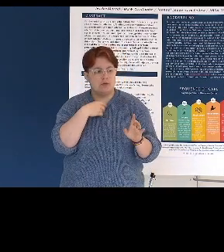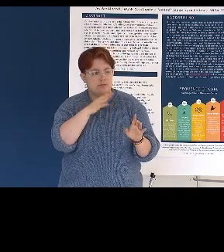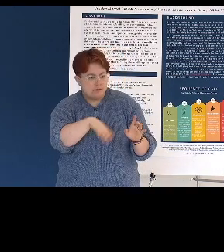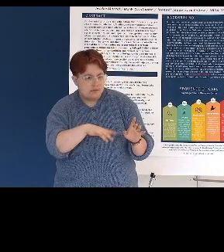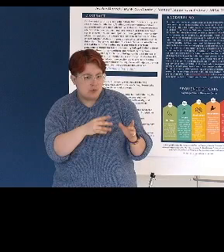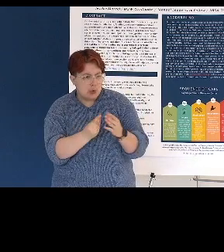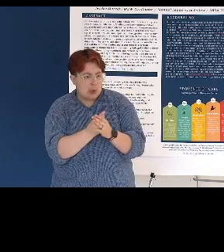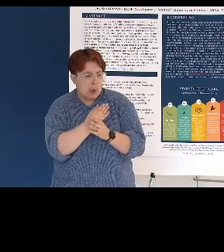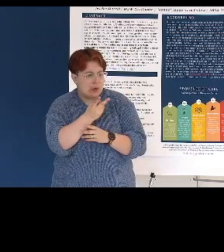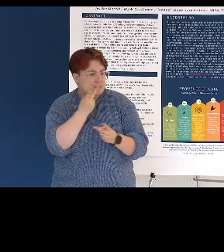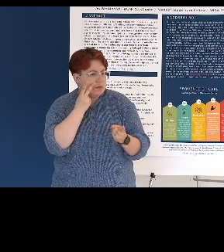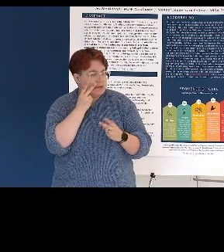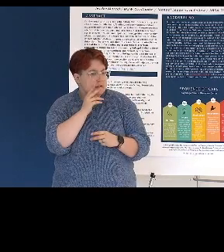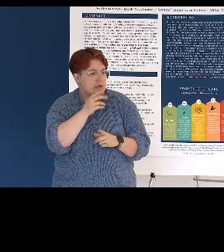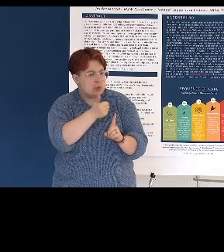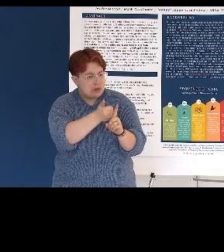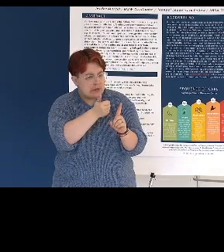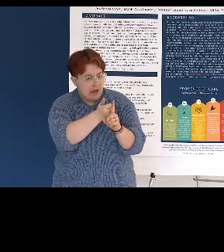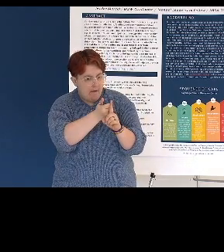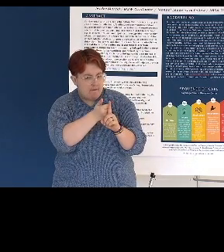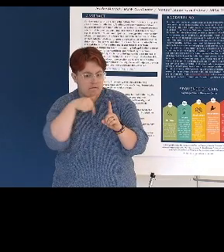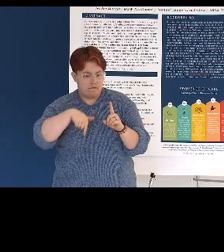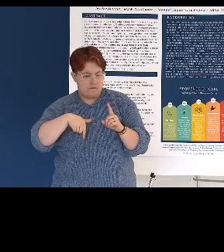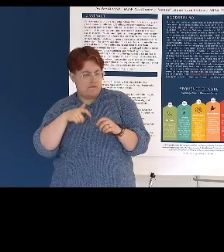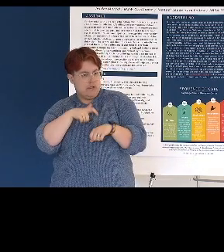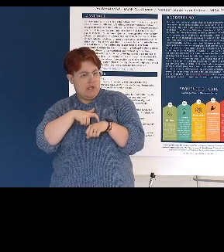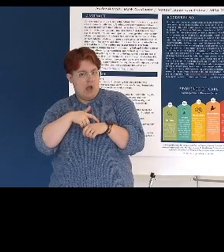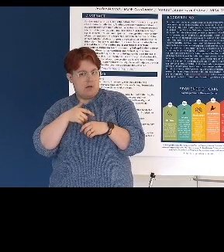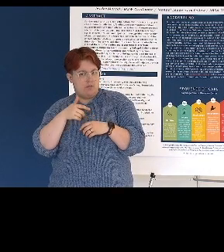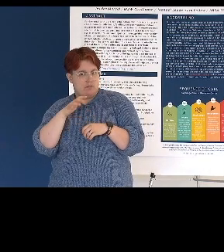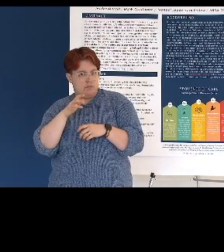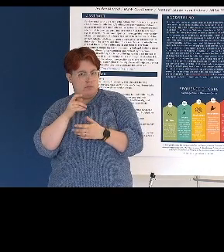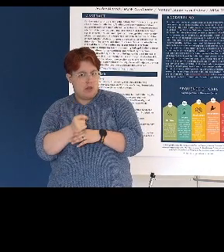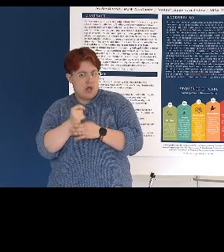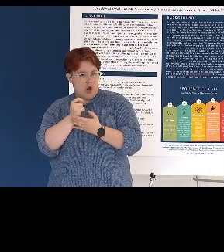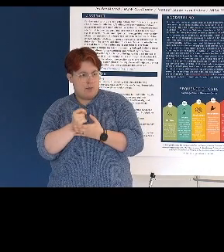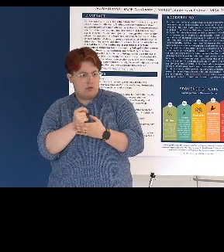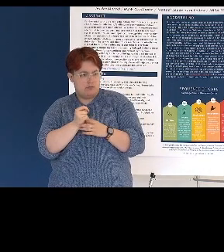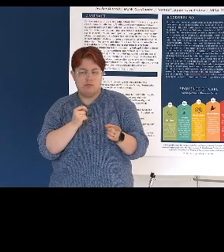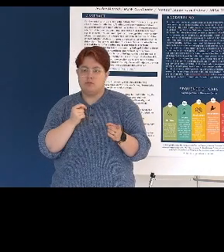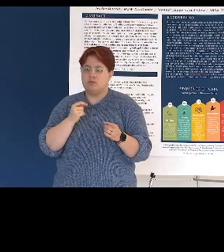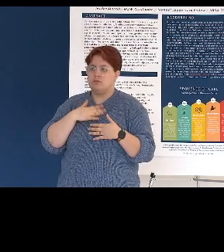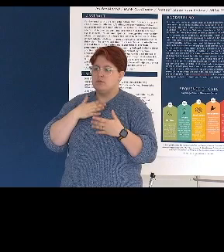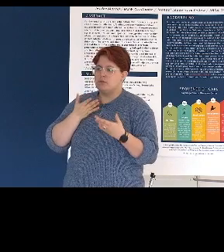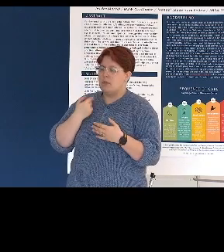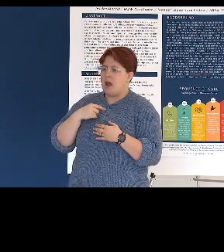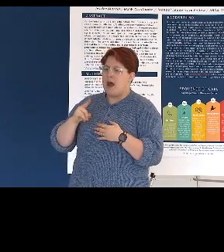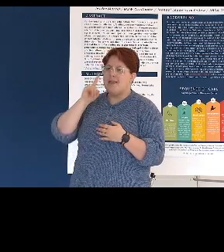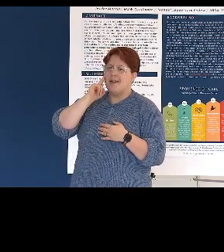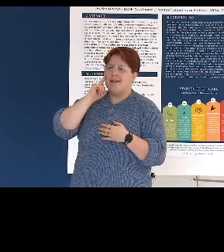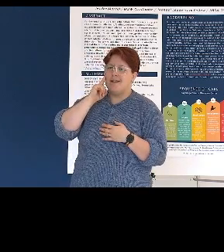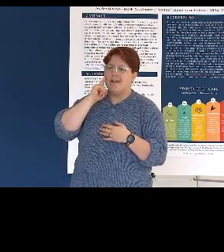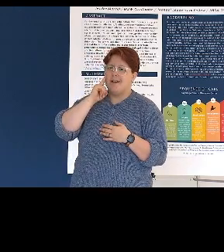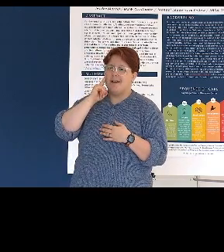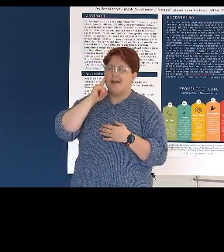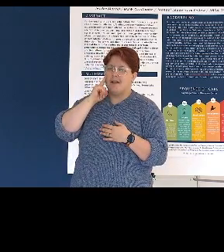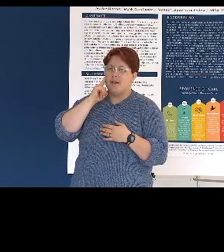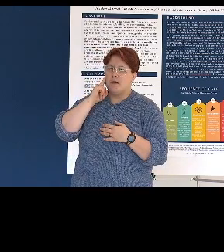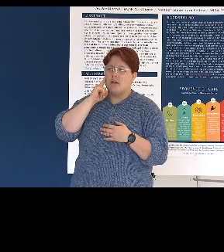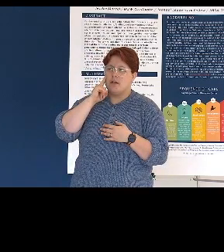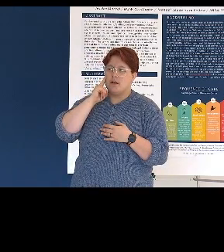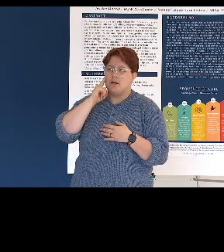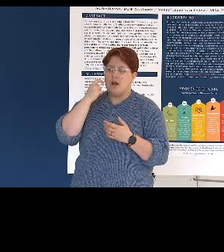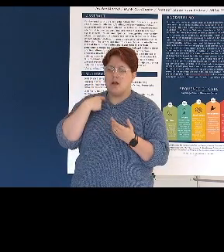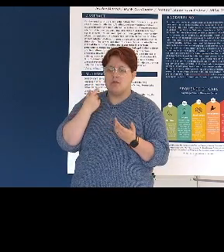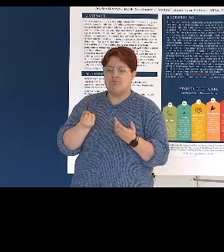they've seen in themselves throughout therapy, they shared with me, you know what? I think I finally realized that